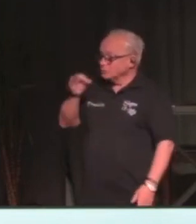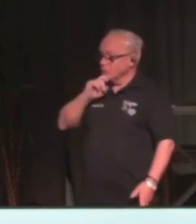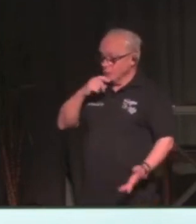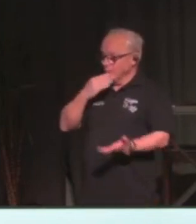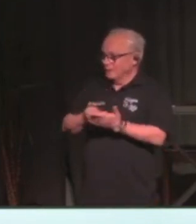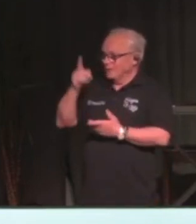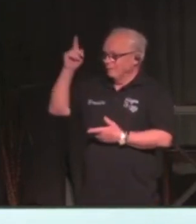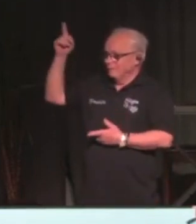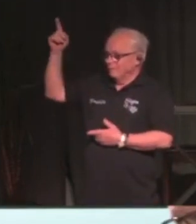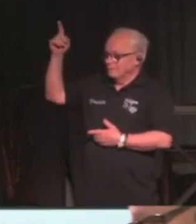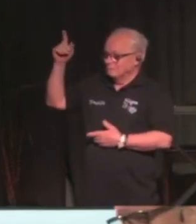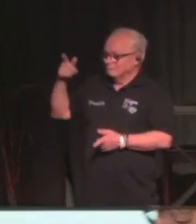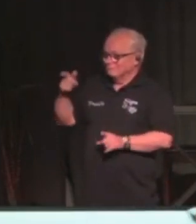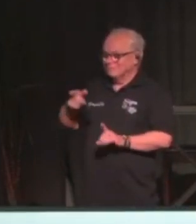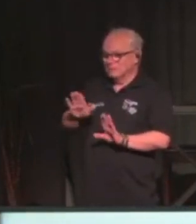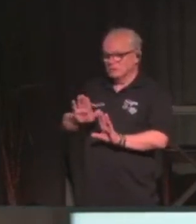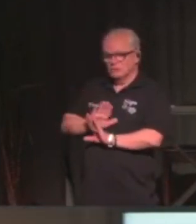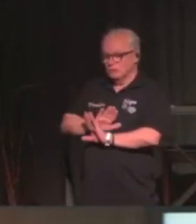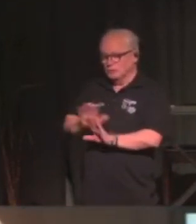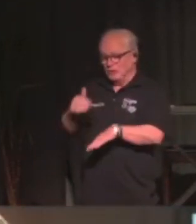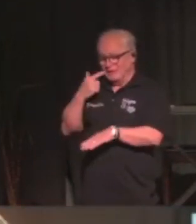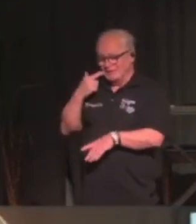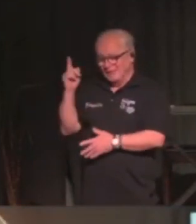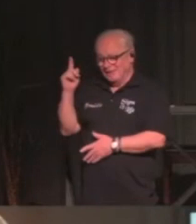when it wasn't easy?